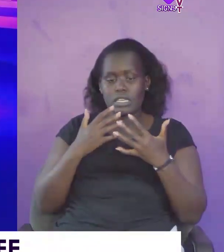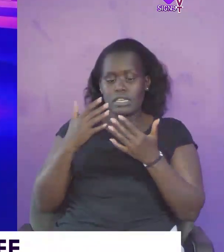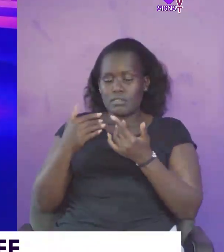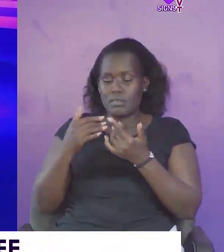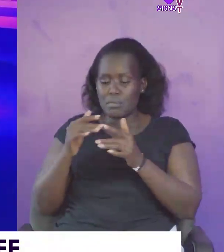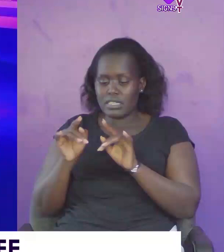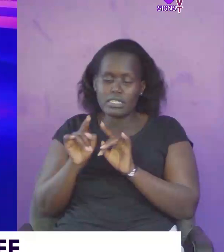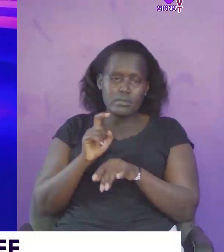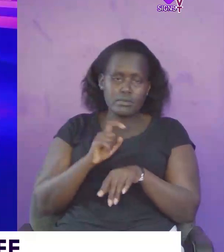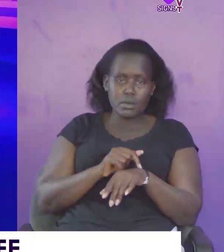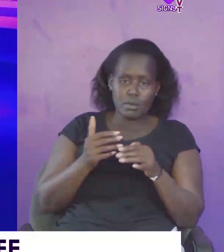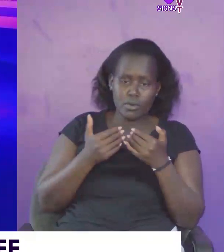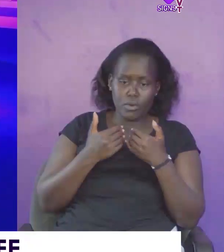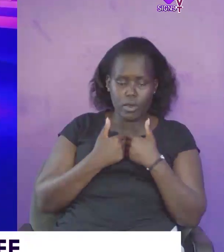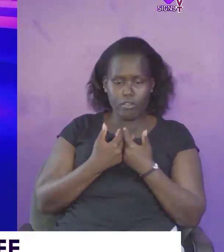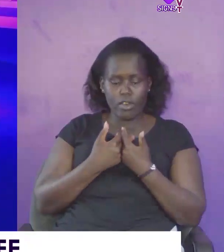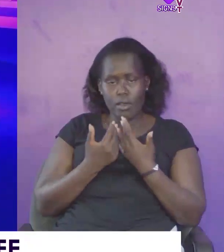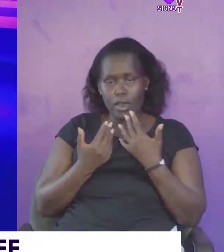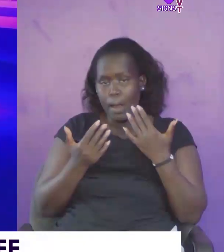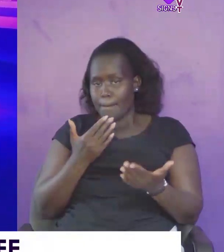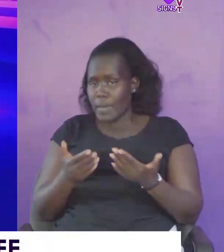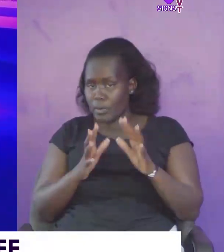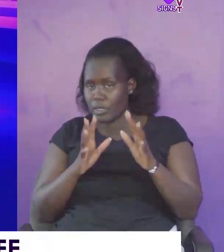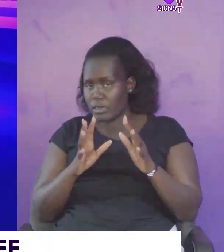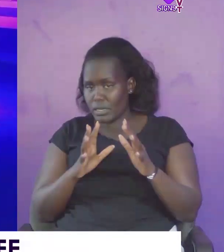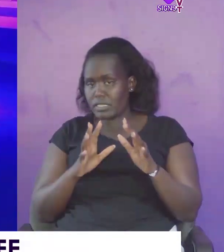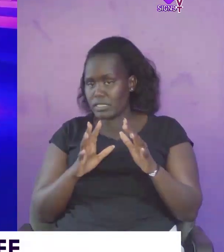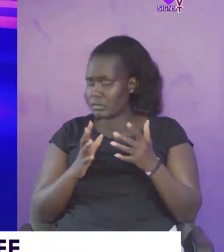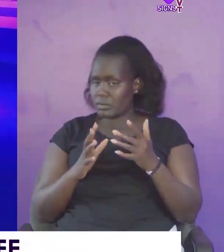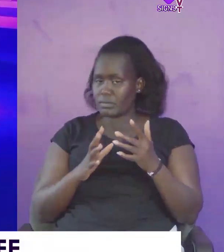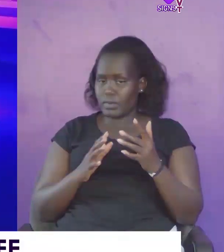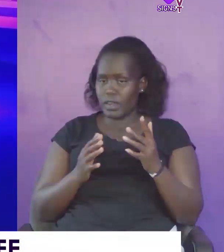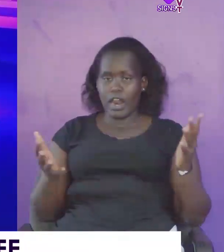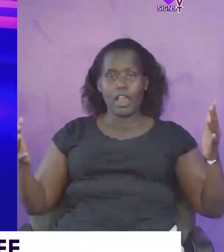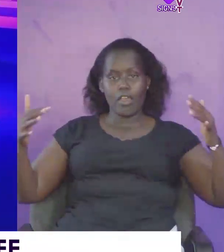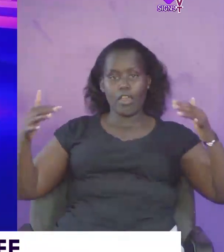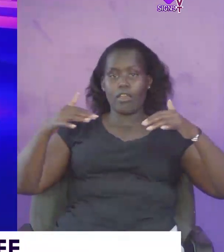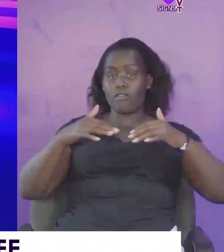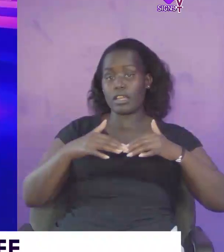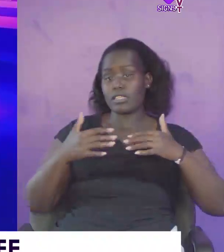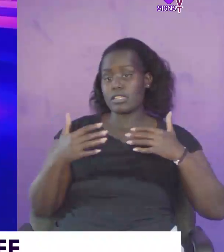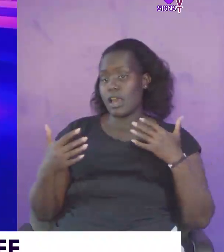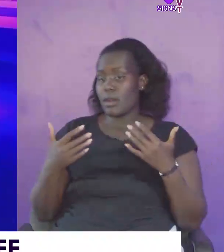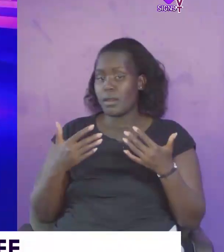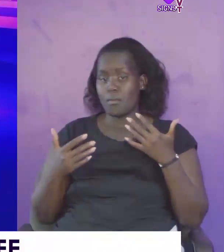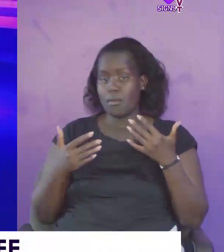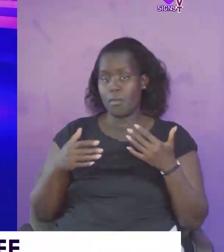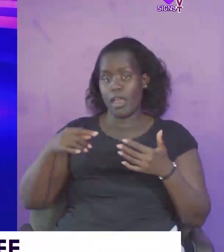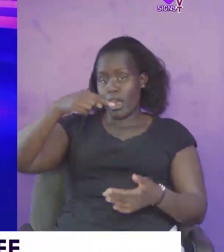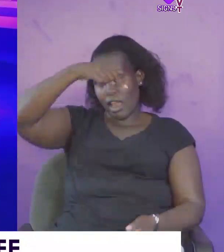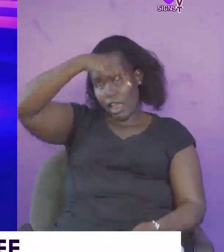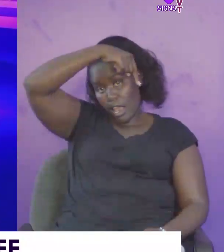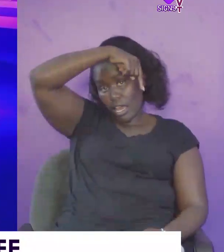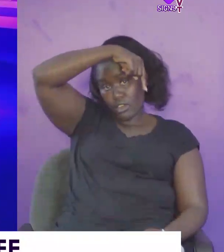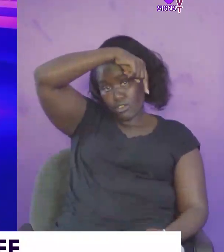you have what you are celebrating an event. Okay. Probably a graduation or something.